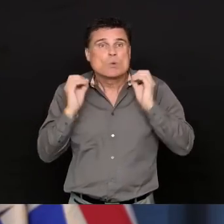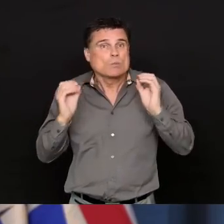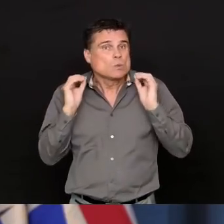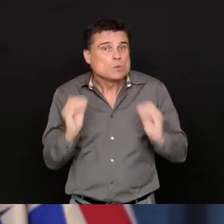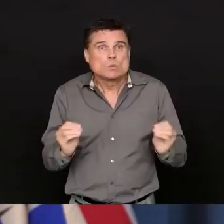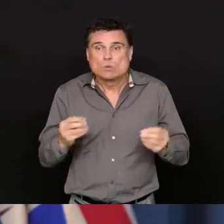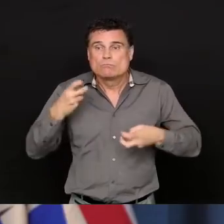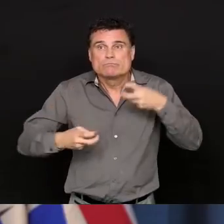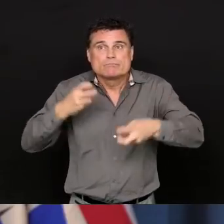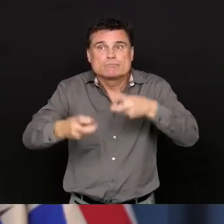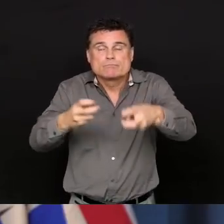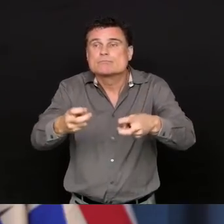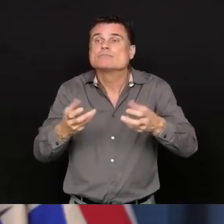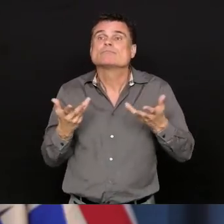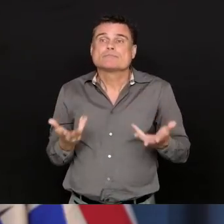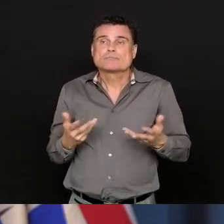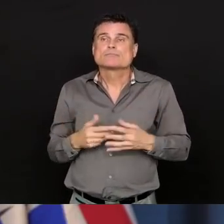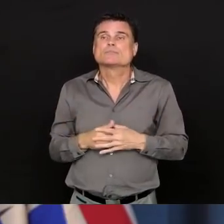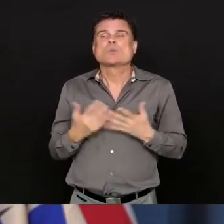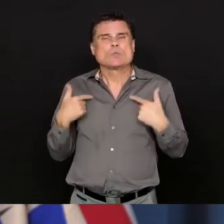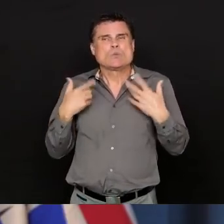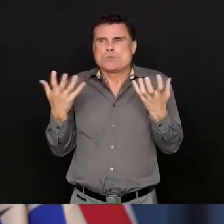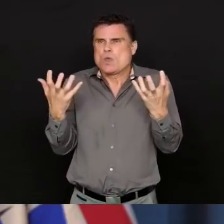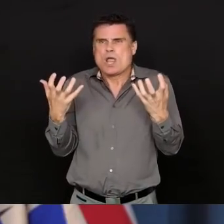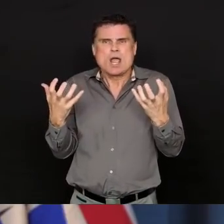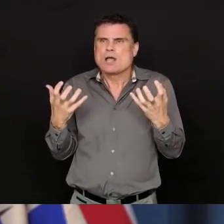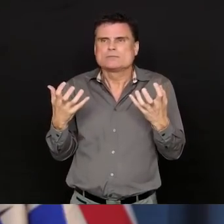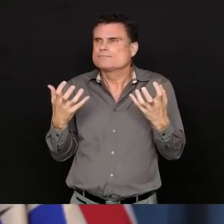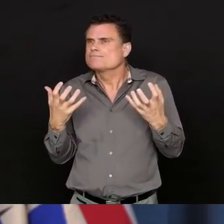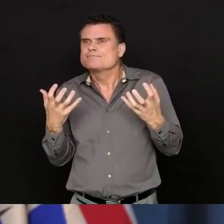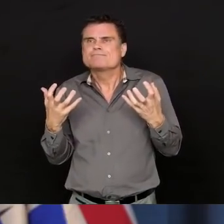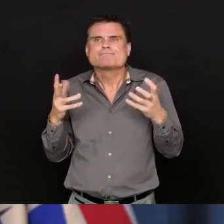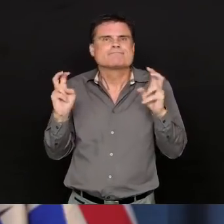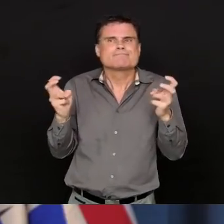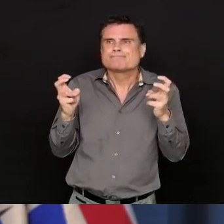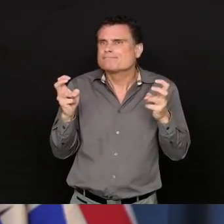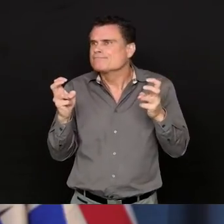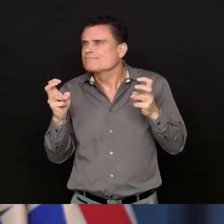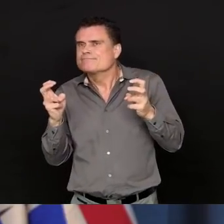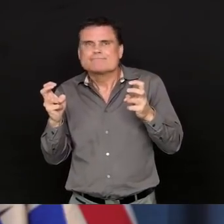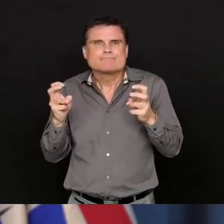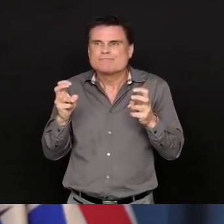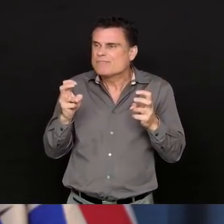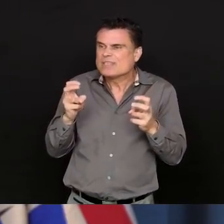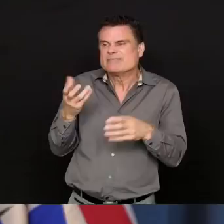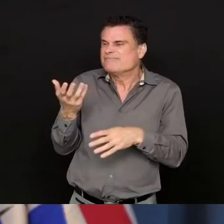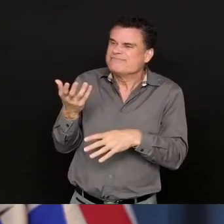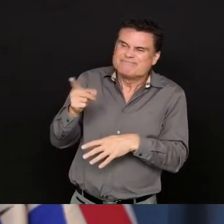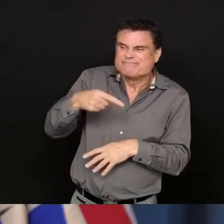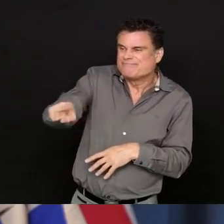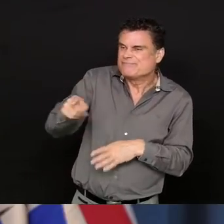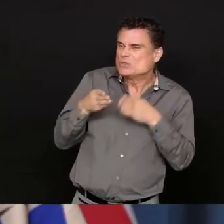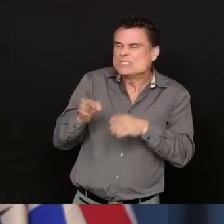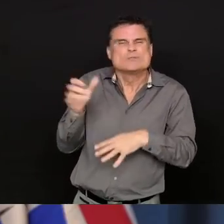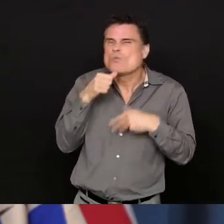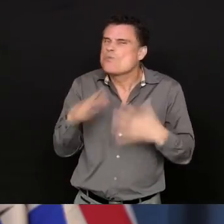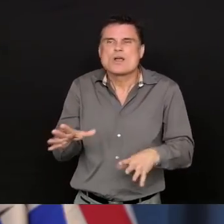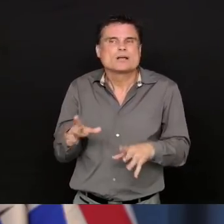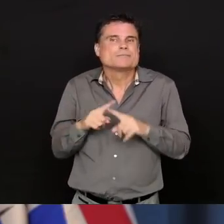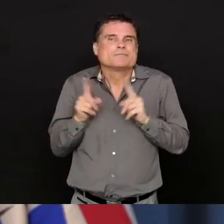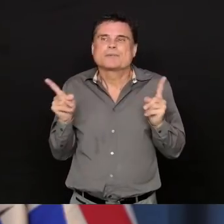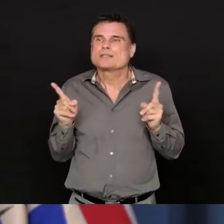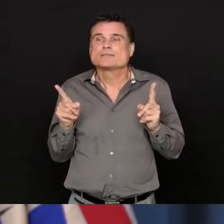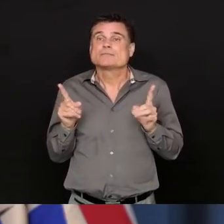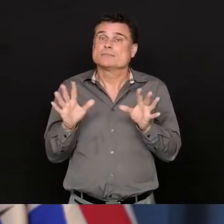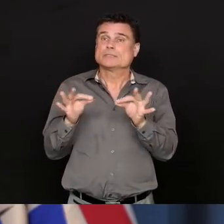of that. It's not a simple way of, all of these things are not simple, of course, and it's complex